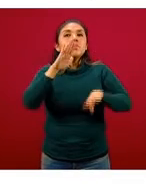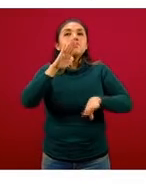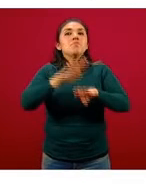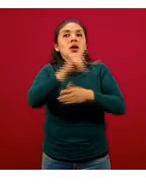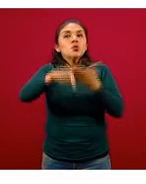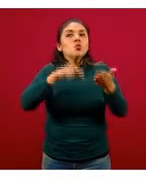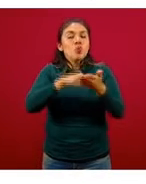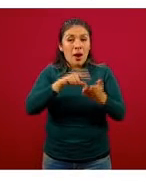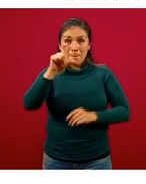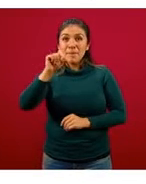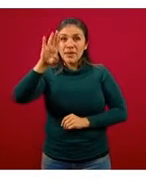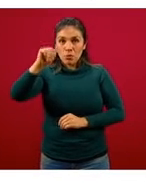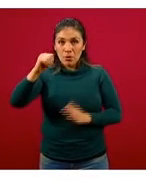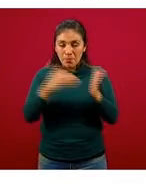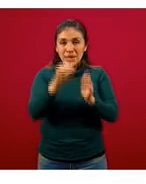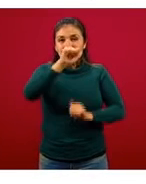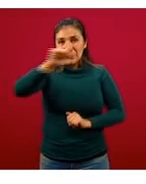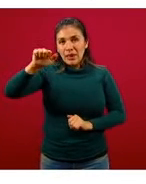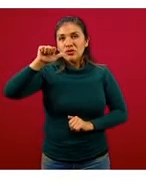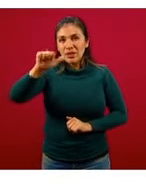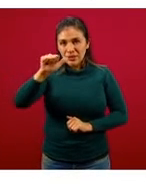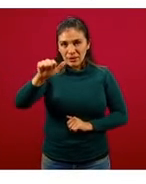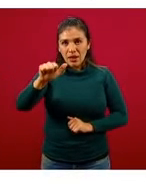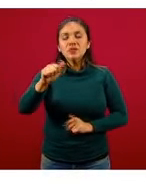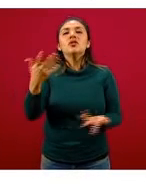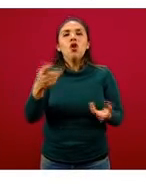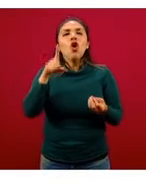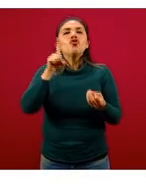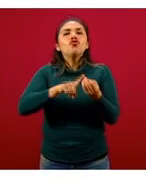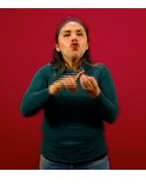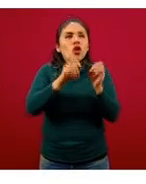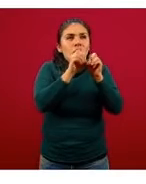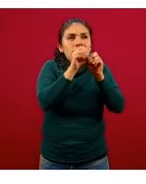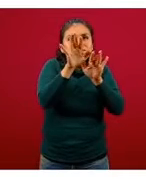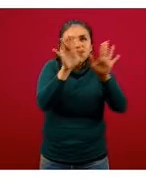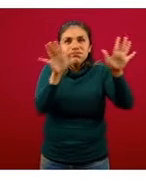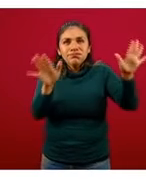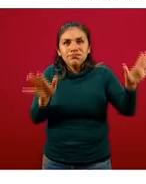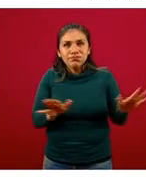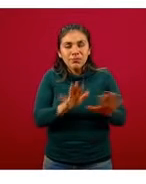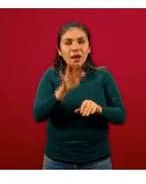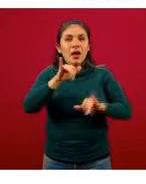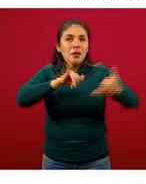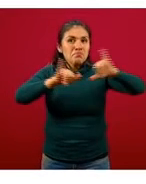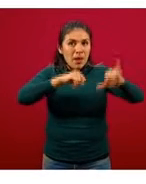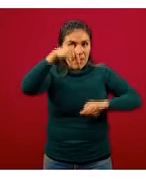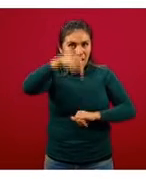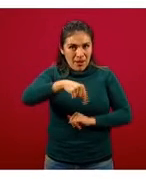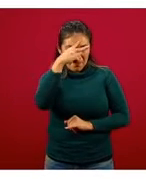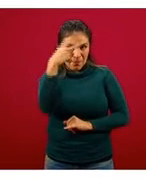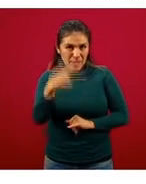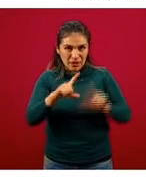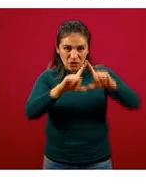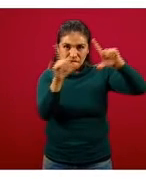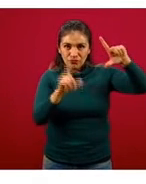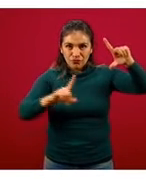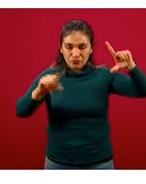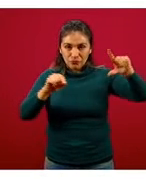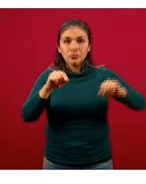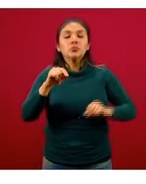Here we can take a look at the distribution of the burden of disease throughout the whole country,